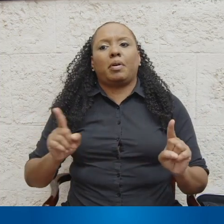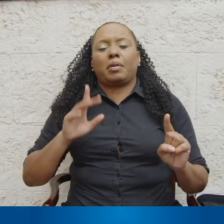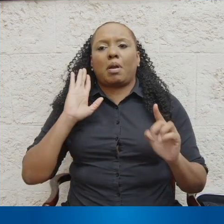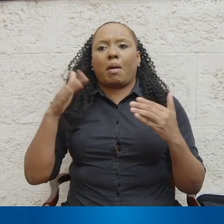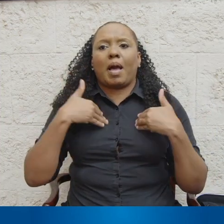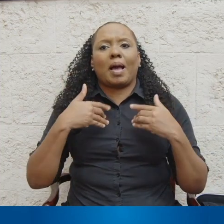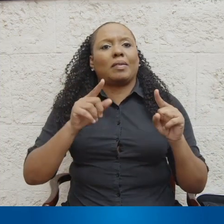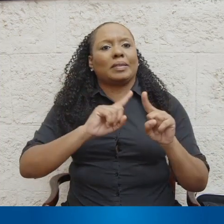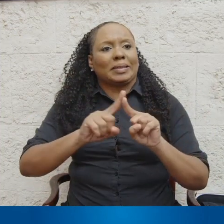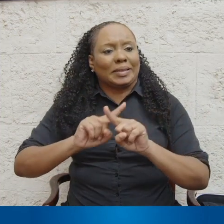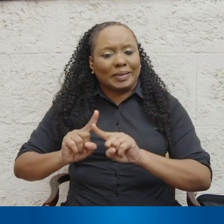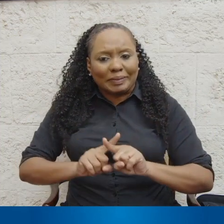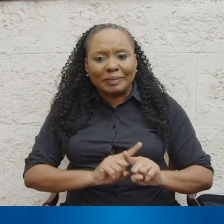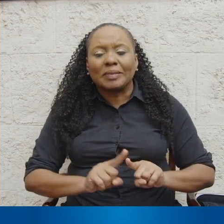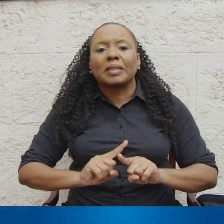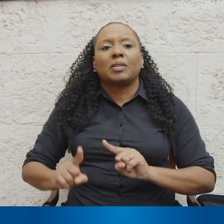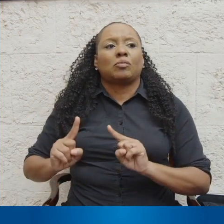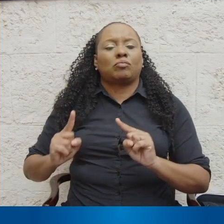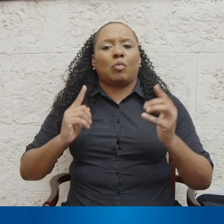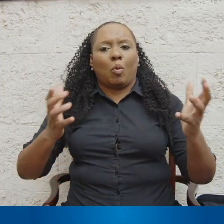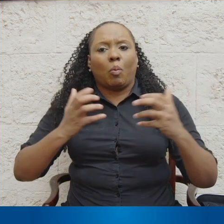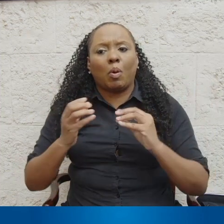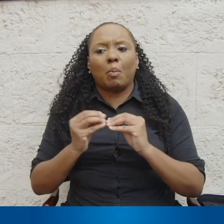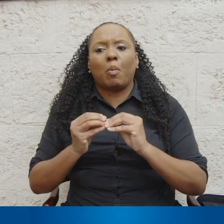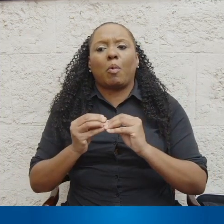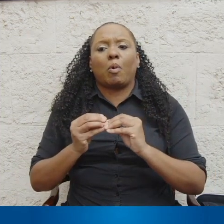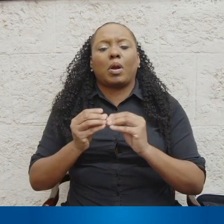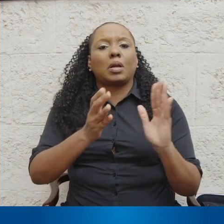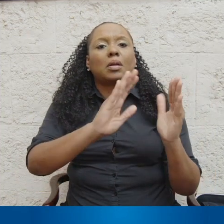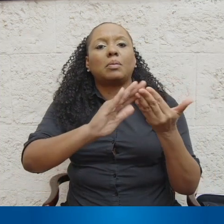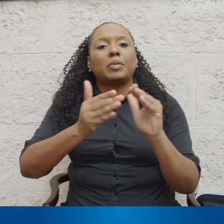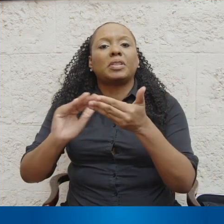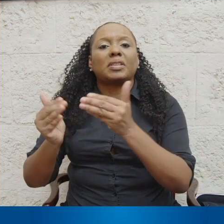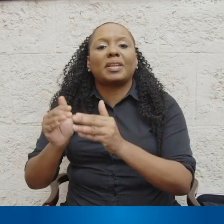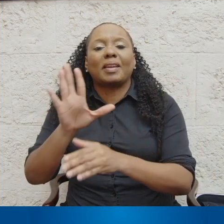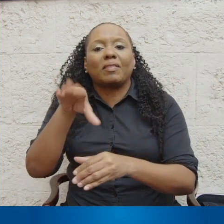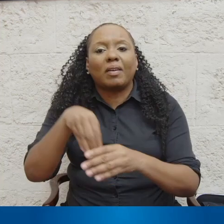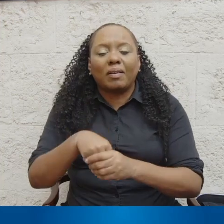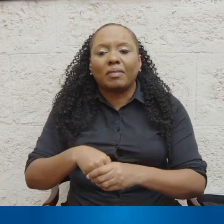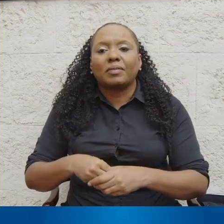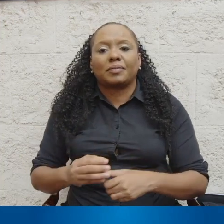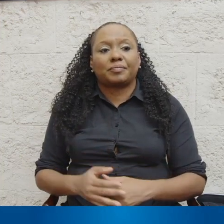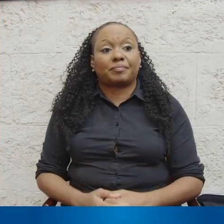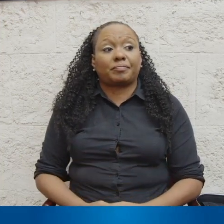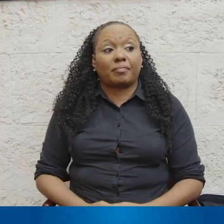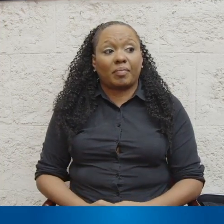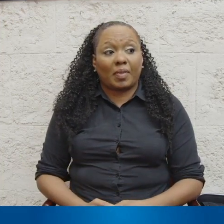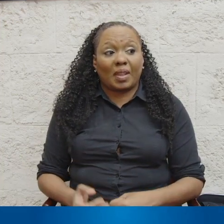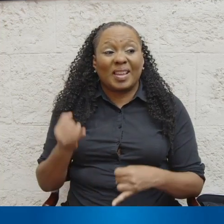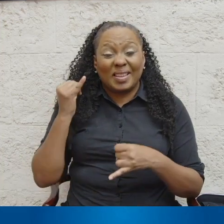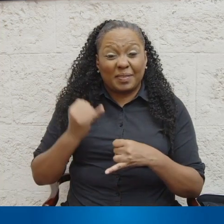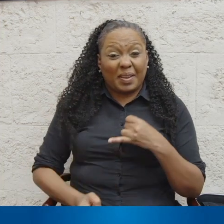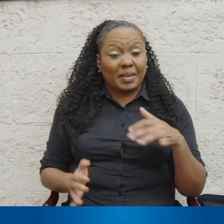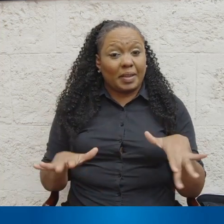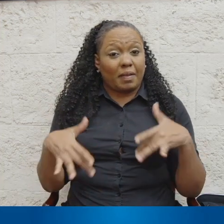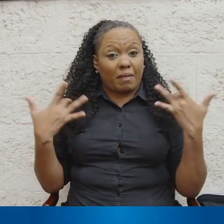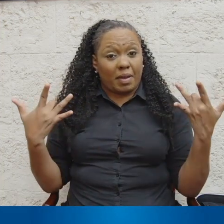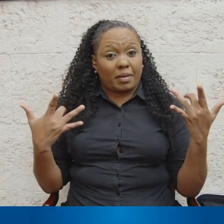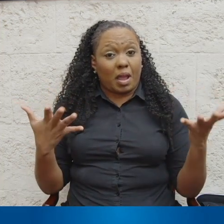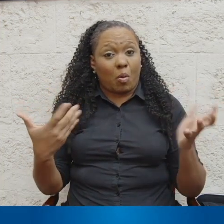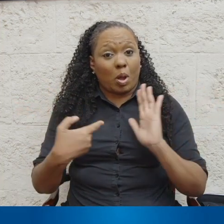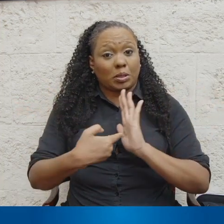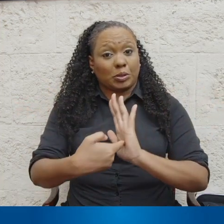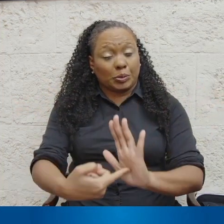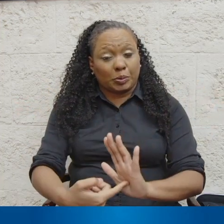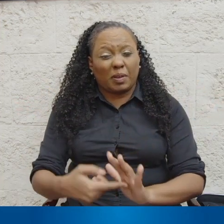it in terms of involving our communities. The final event that I would want to highlight, again, that I think